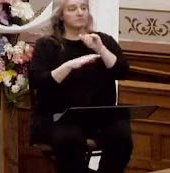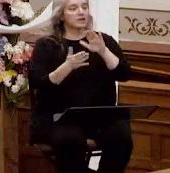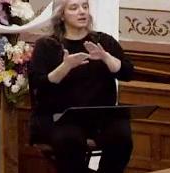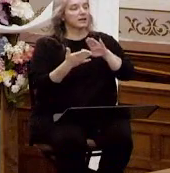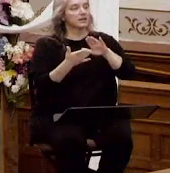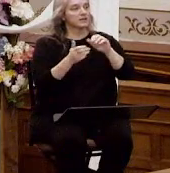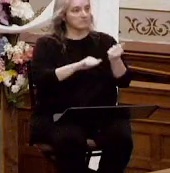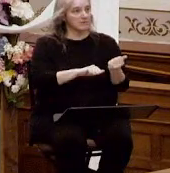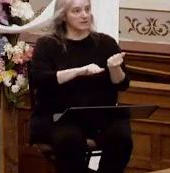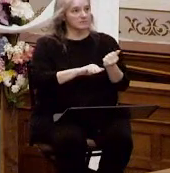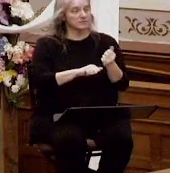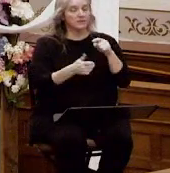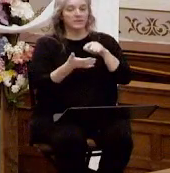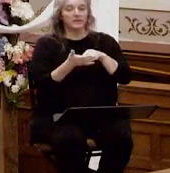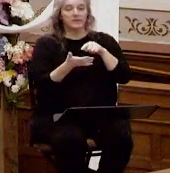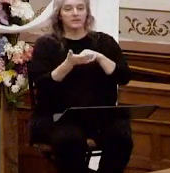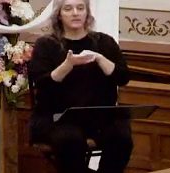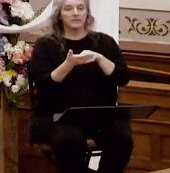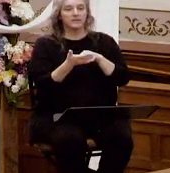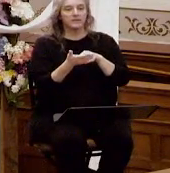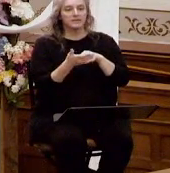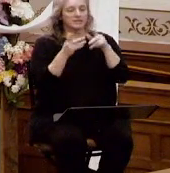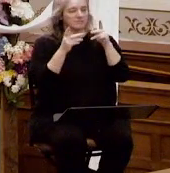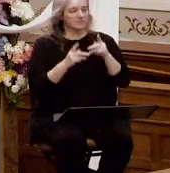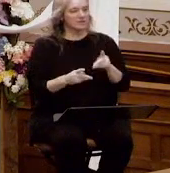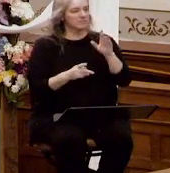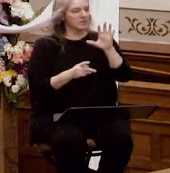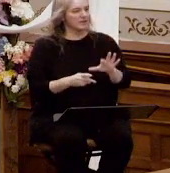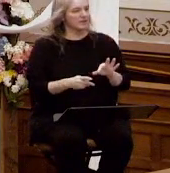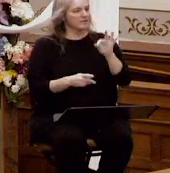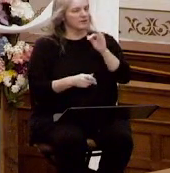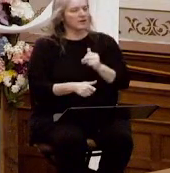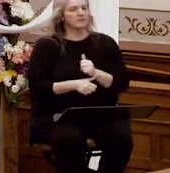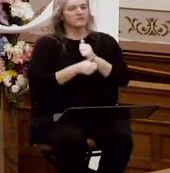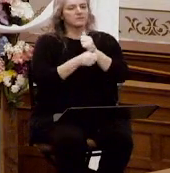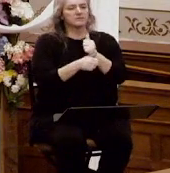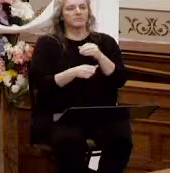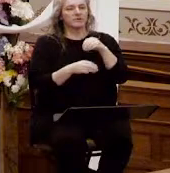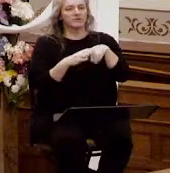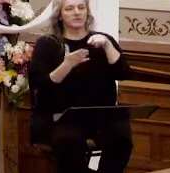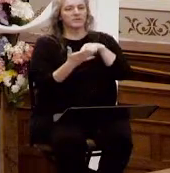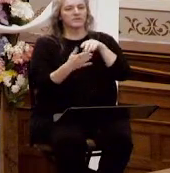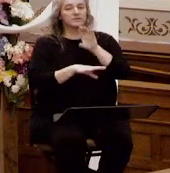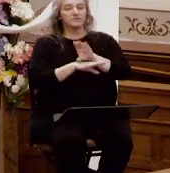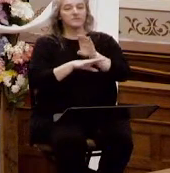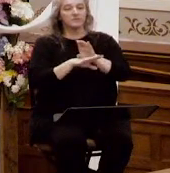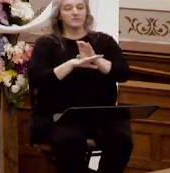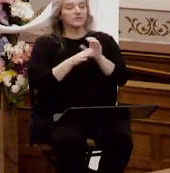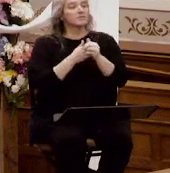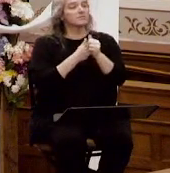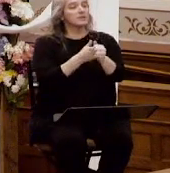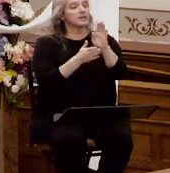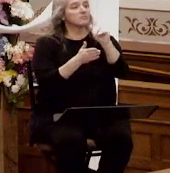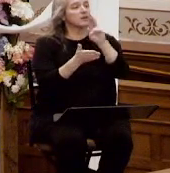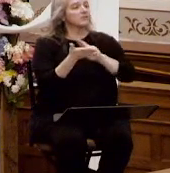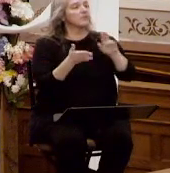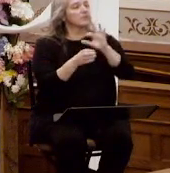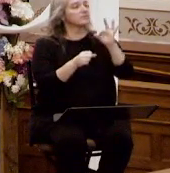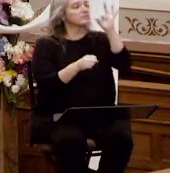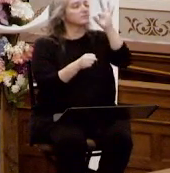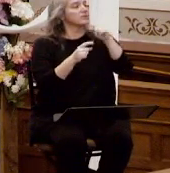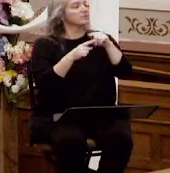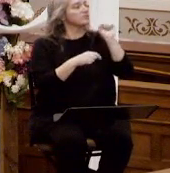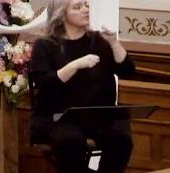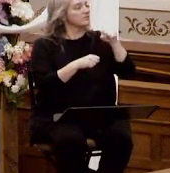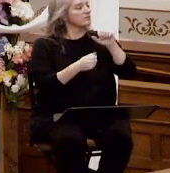These people have found nurture and support in this church. They have been led by the Holy Spirit to affirm their